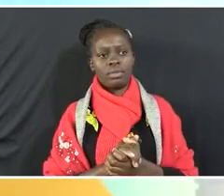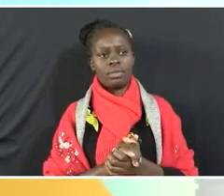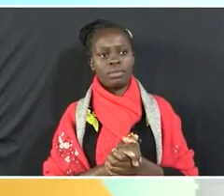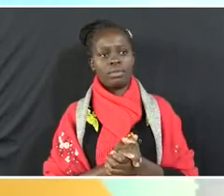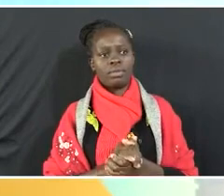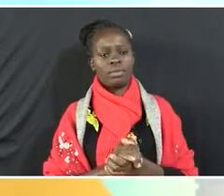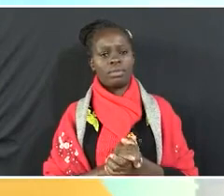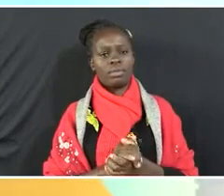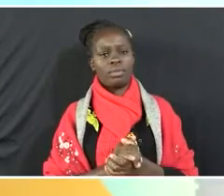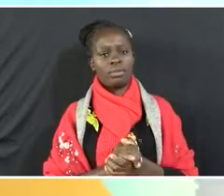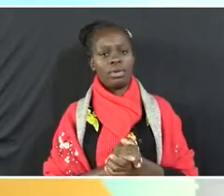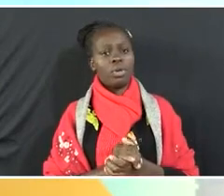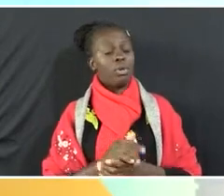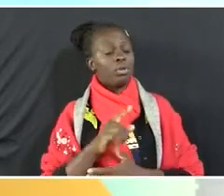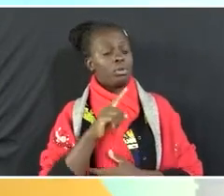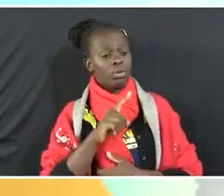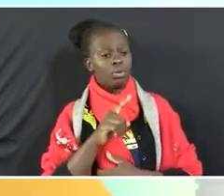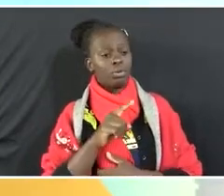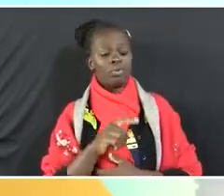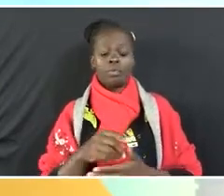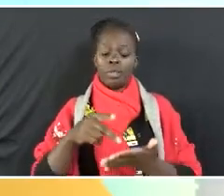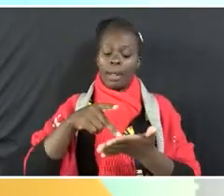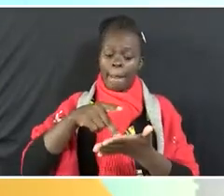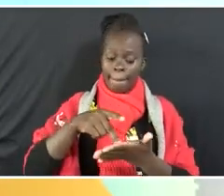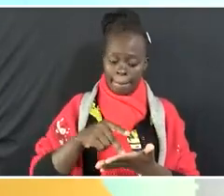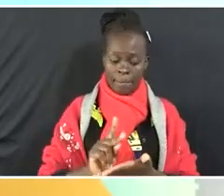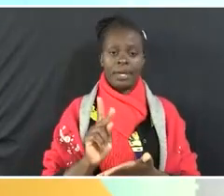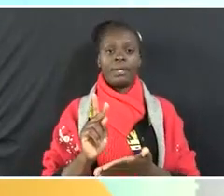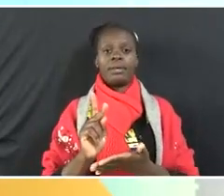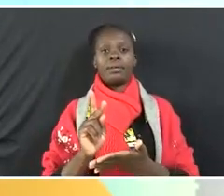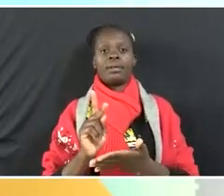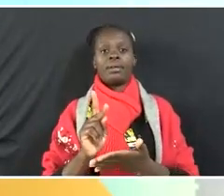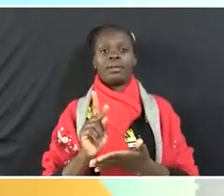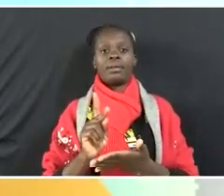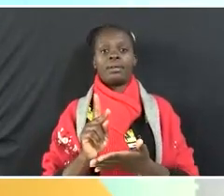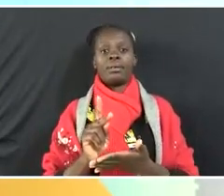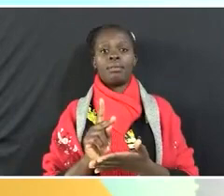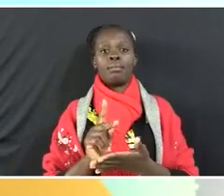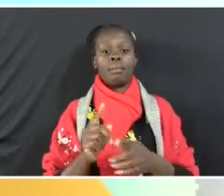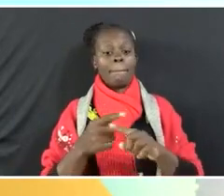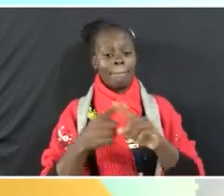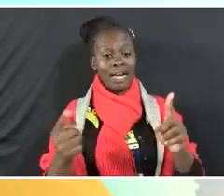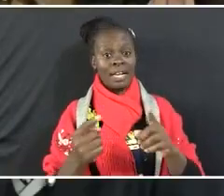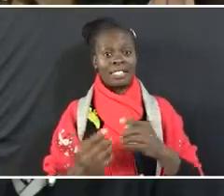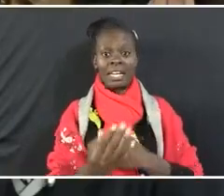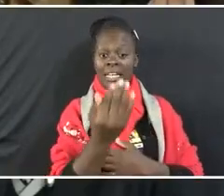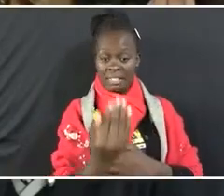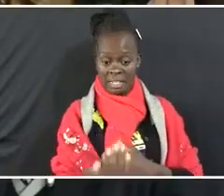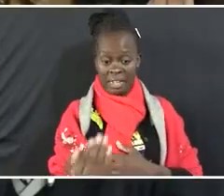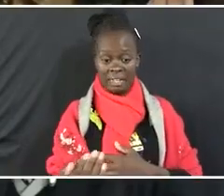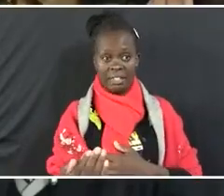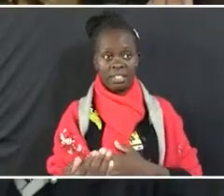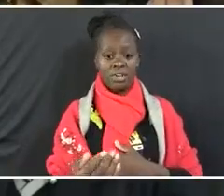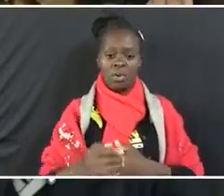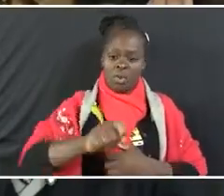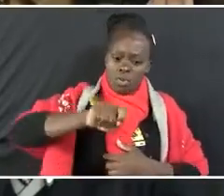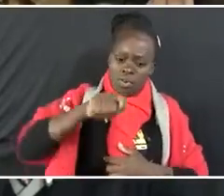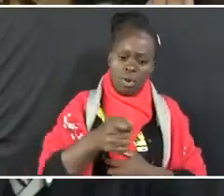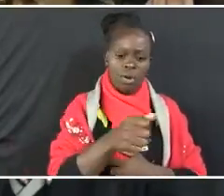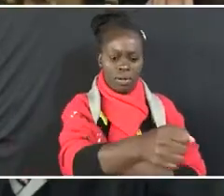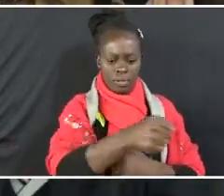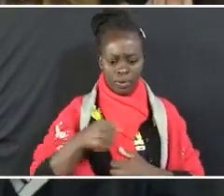Because you've paid the rent, then a squatter in that house decides to lock you out. No